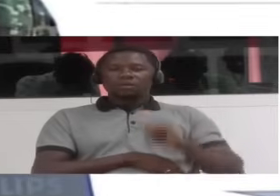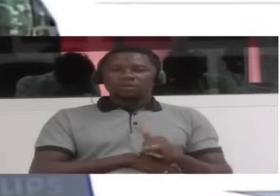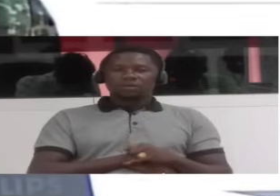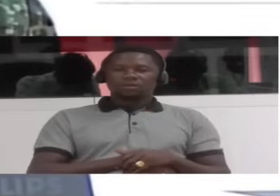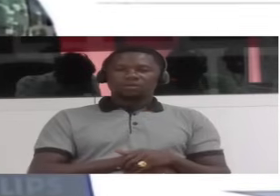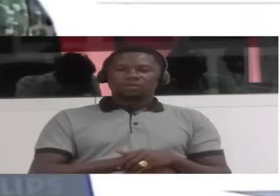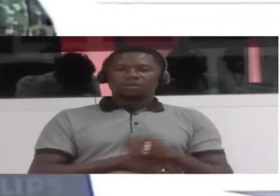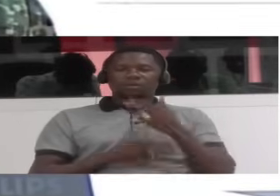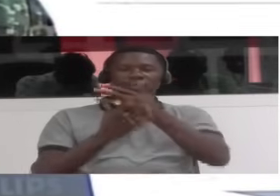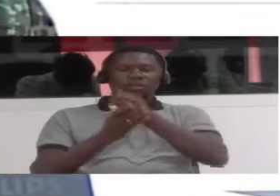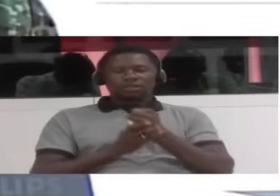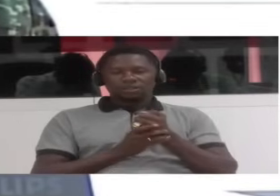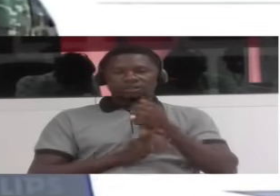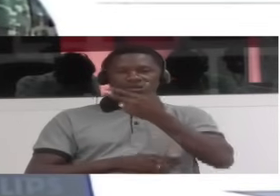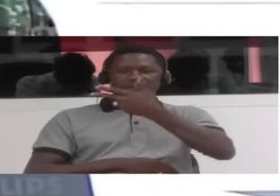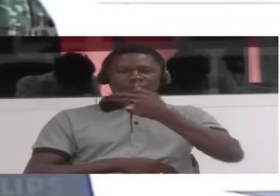1982.